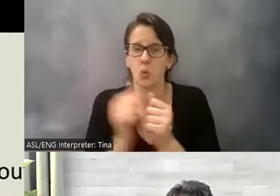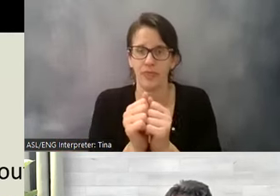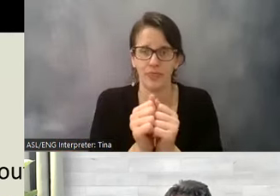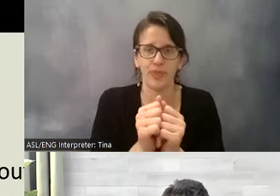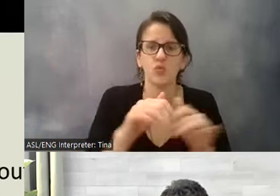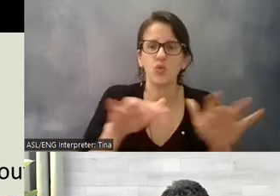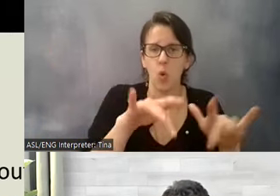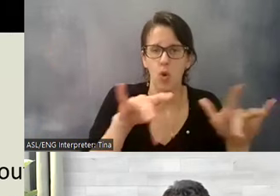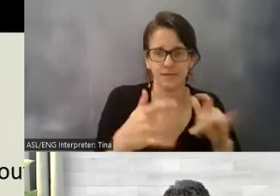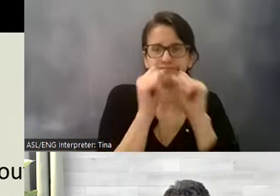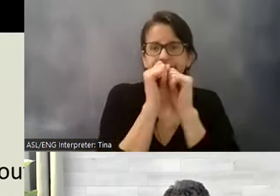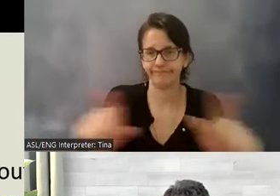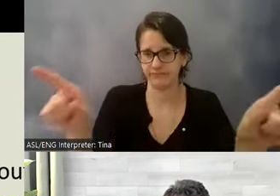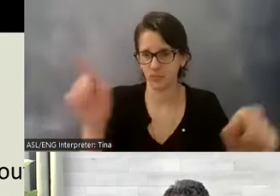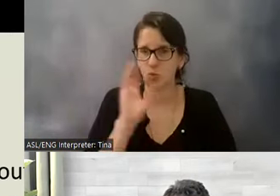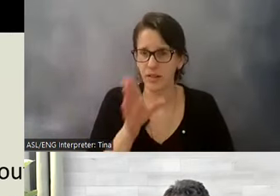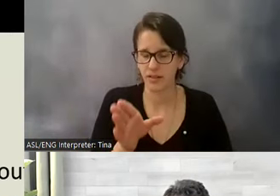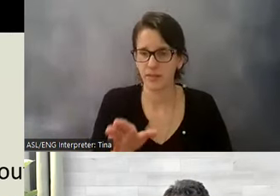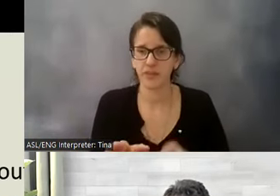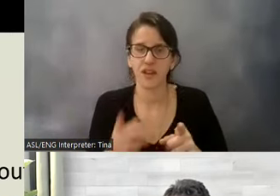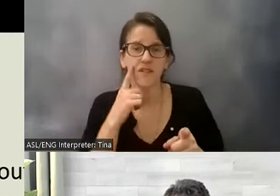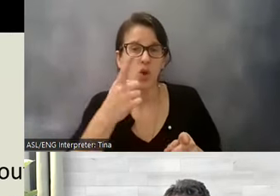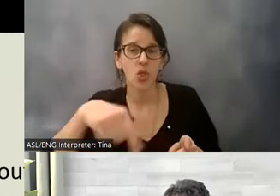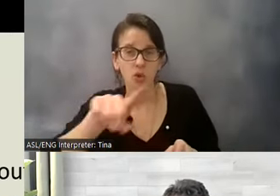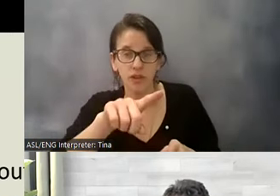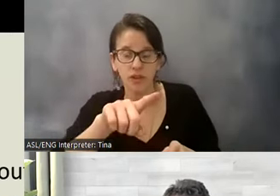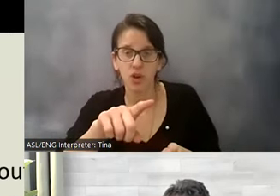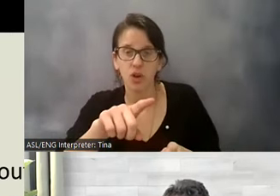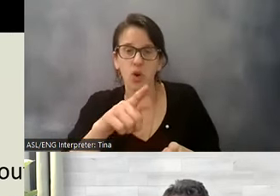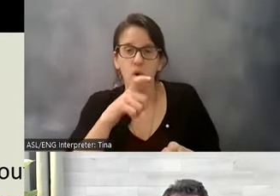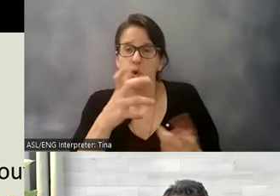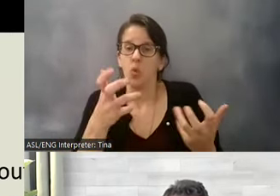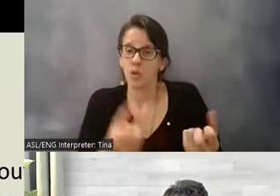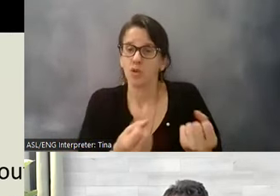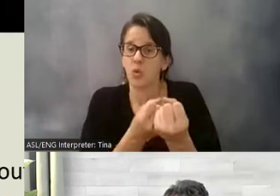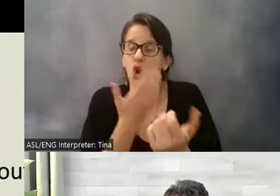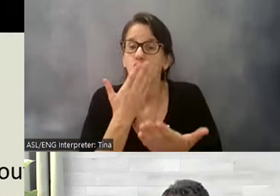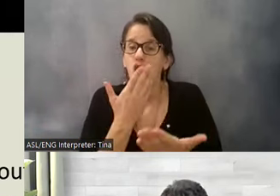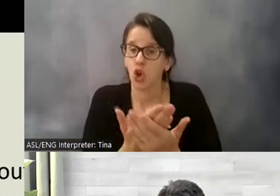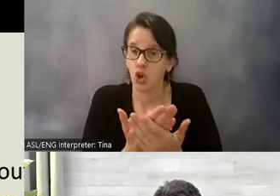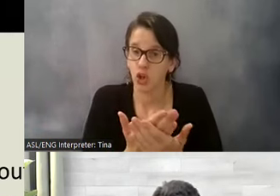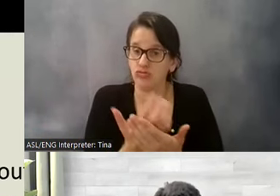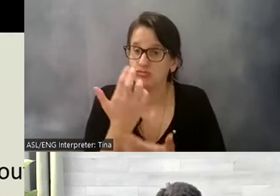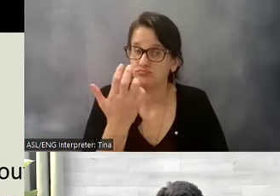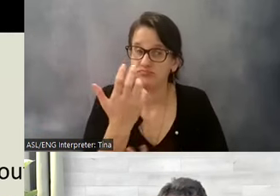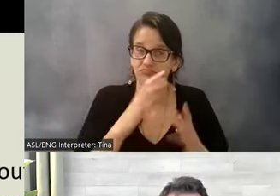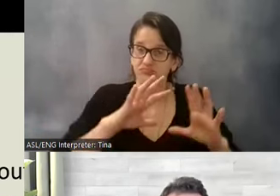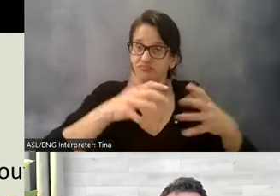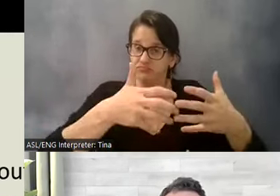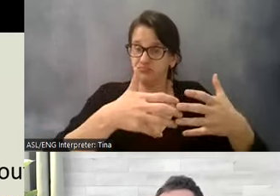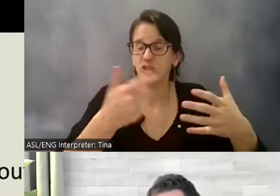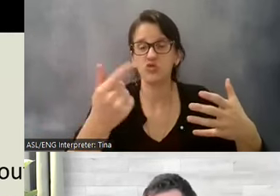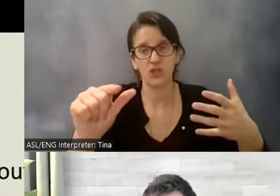say that for those of you who want to support a good cause, Green America is a